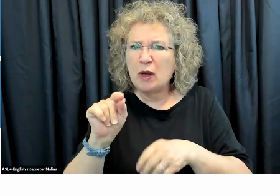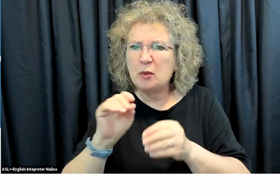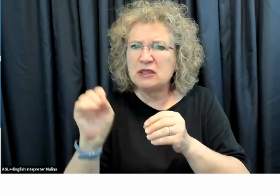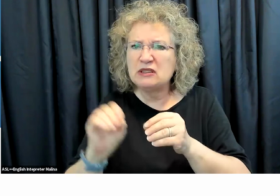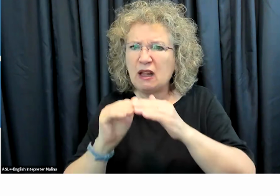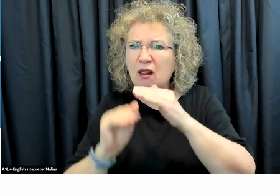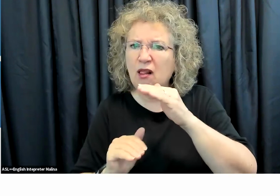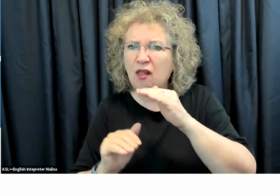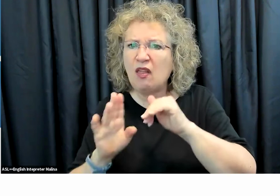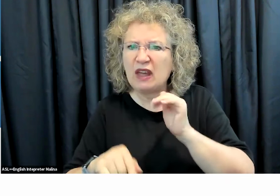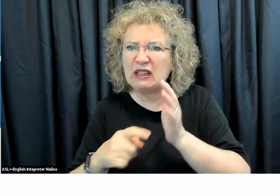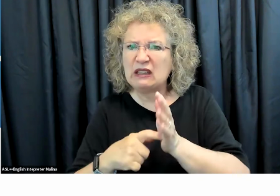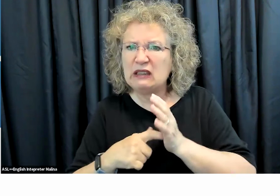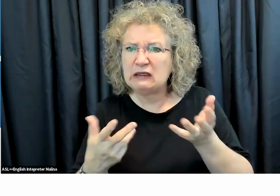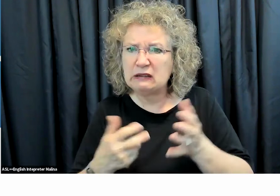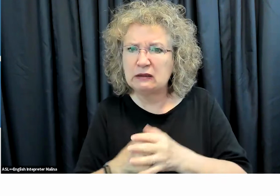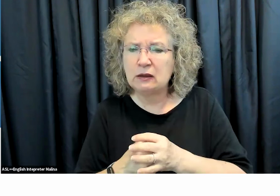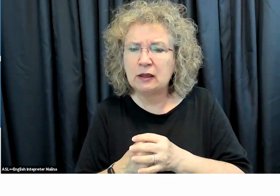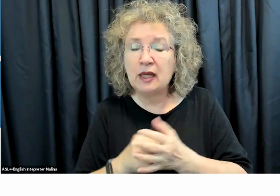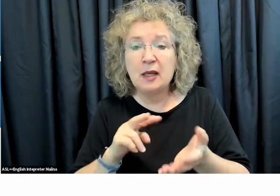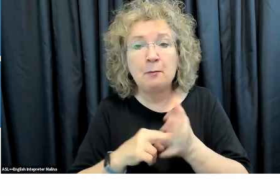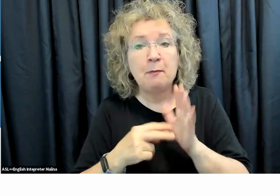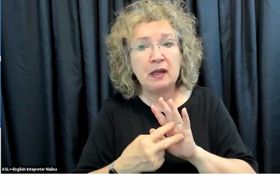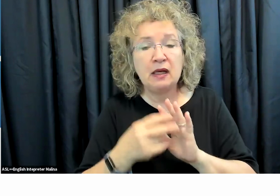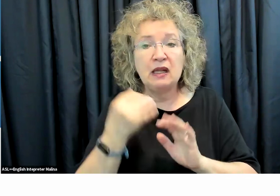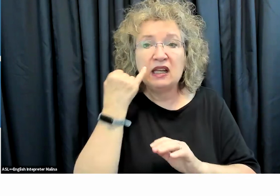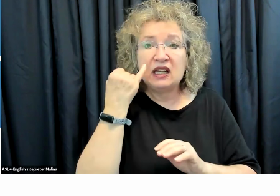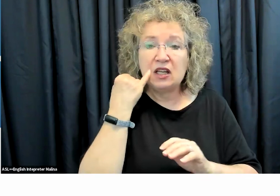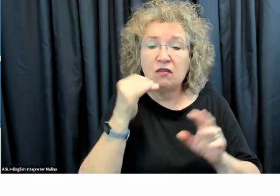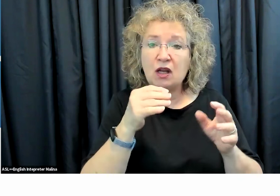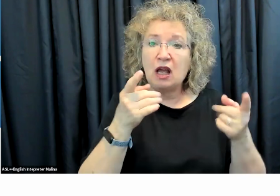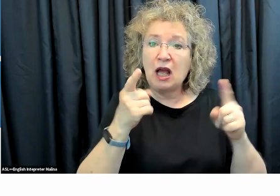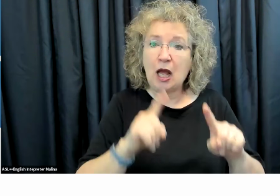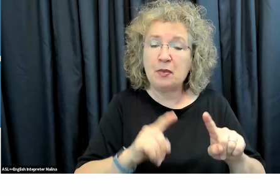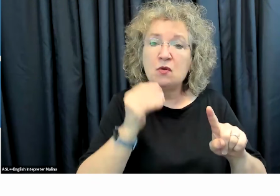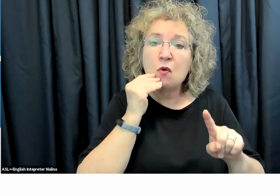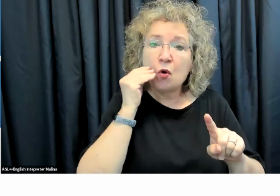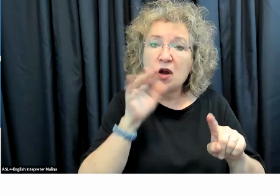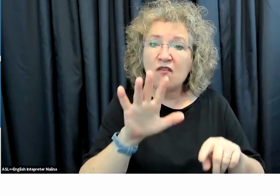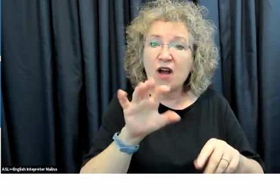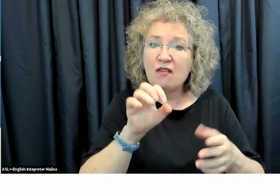context, if you had a $500,000 loss to your home